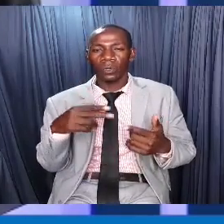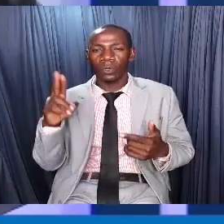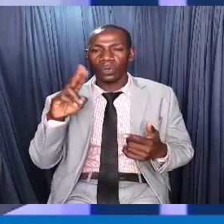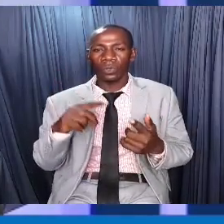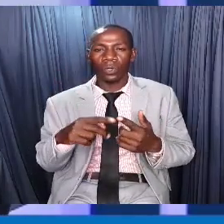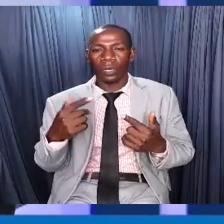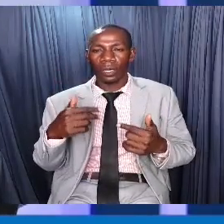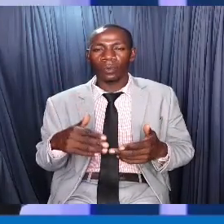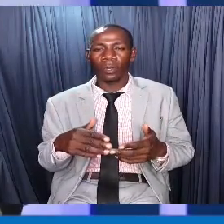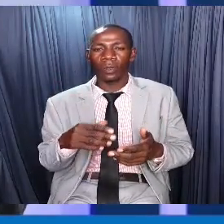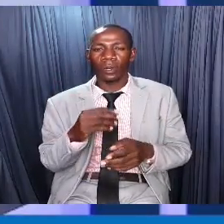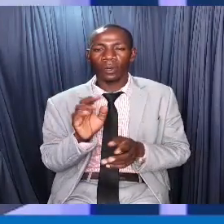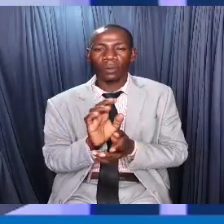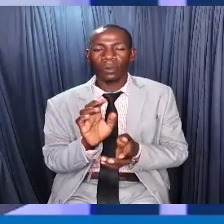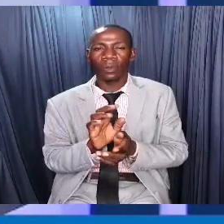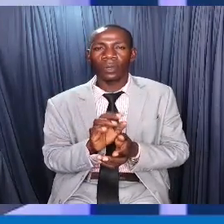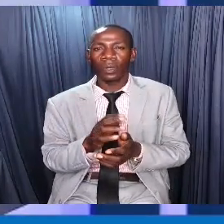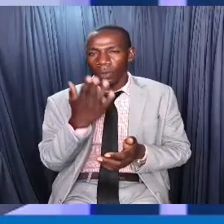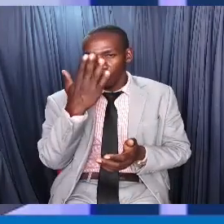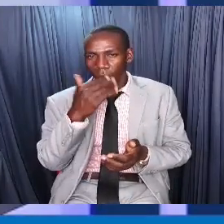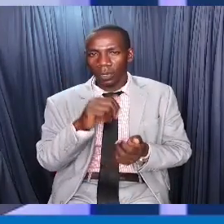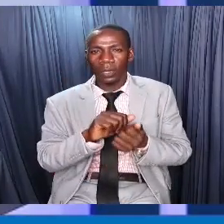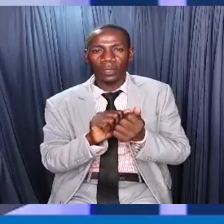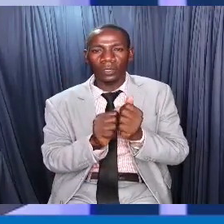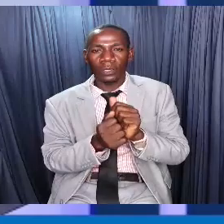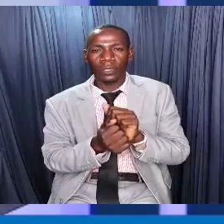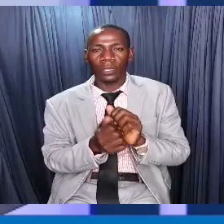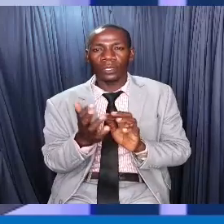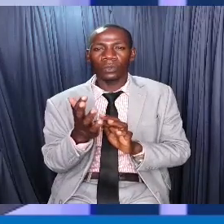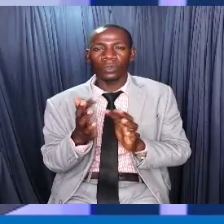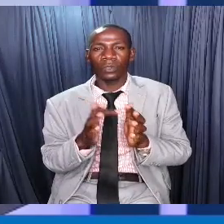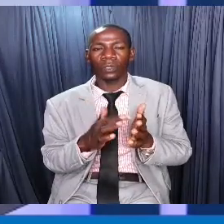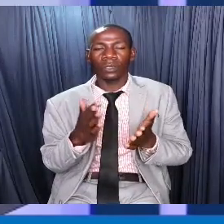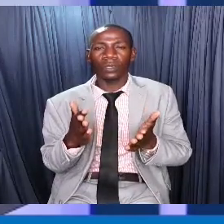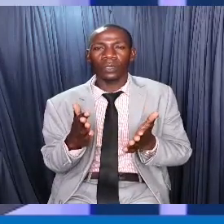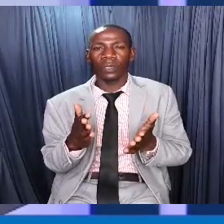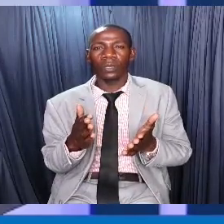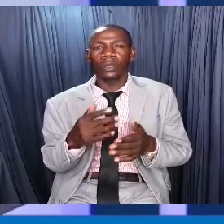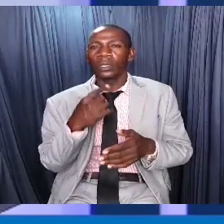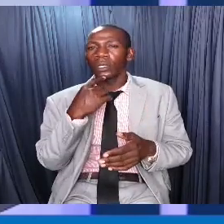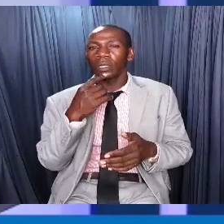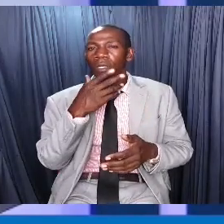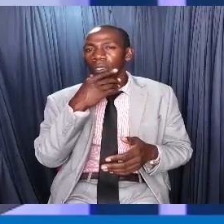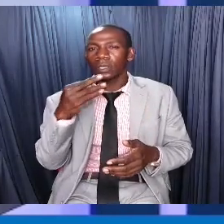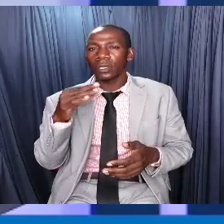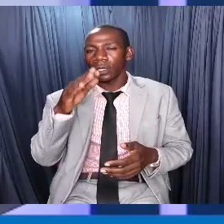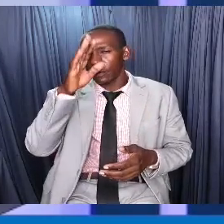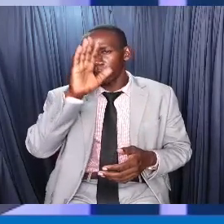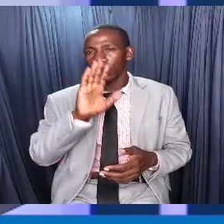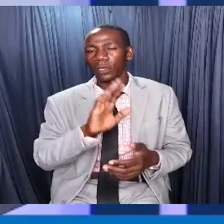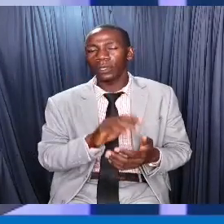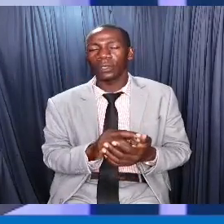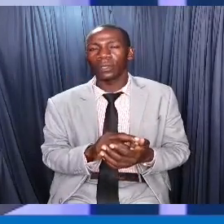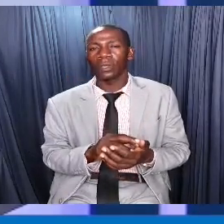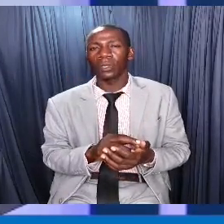come here. Ana mashtaka ya hawa. With accusations. Imekuaje tena amemgeuka tena huyo Yesu? How is it today he has turned? Kukiri kwamba ni mwana wa Mungu. To confess Jesus is Son of